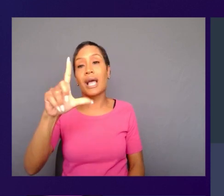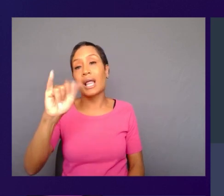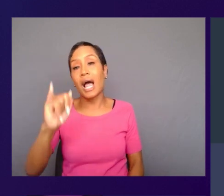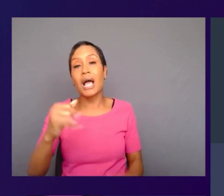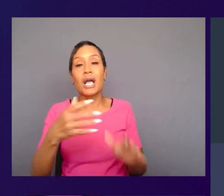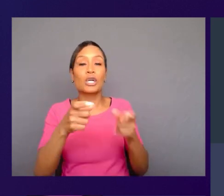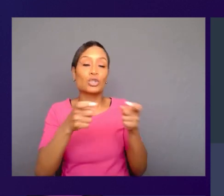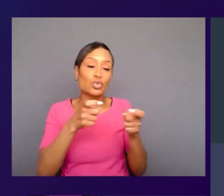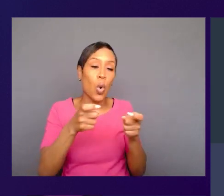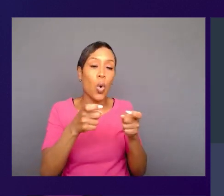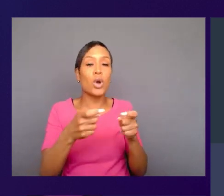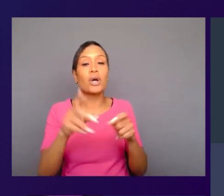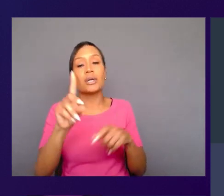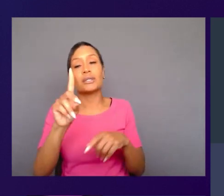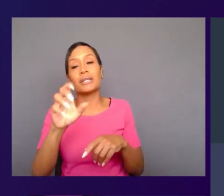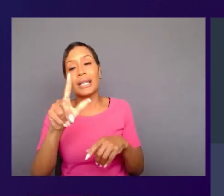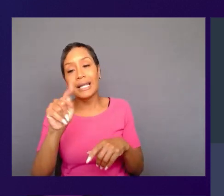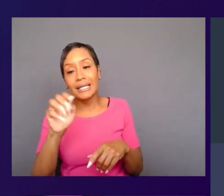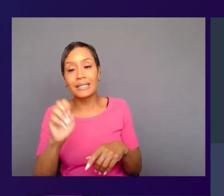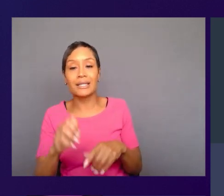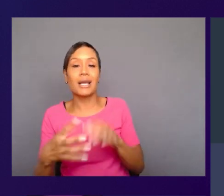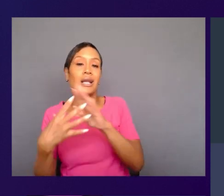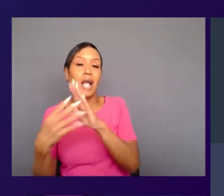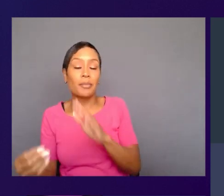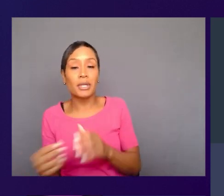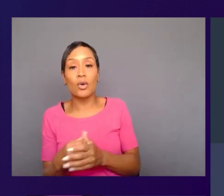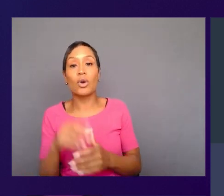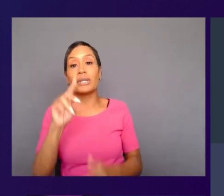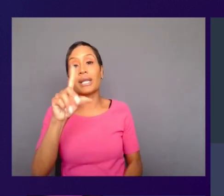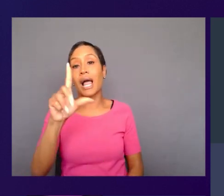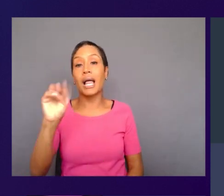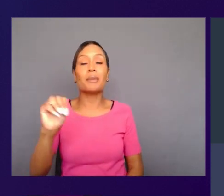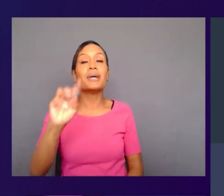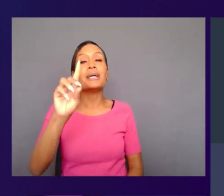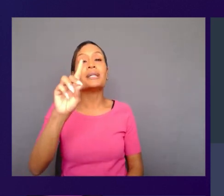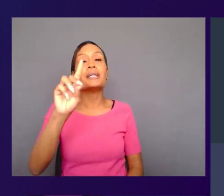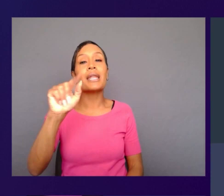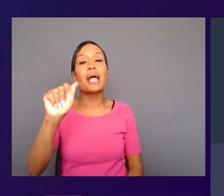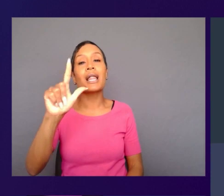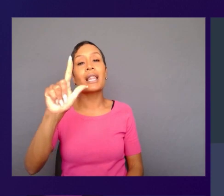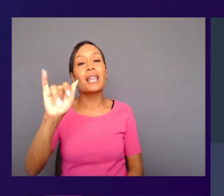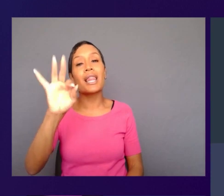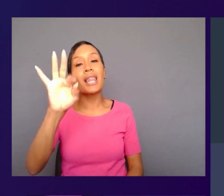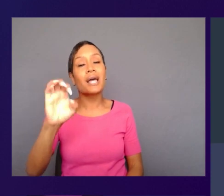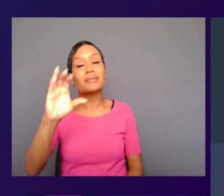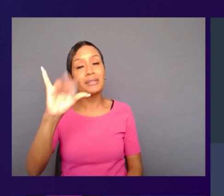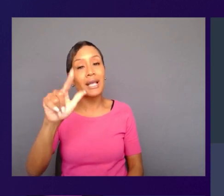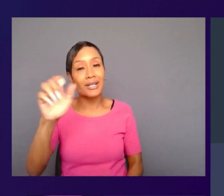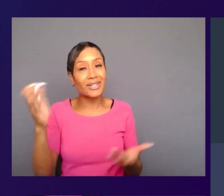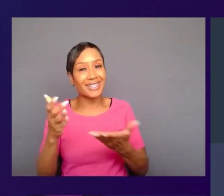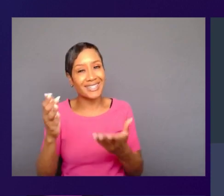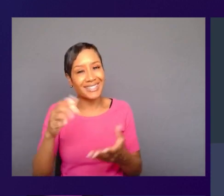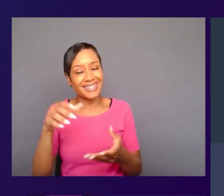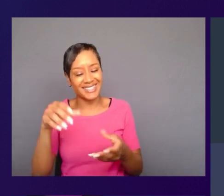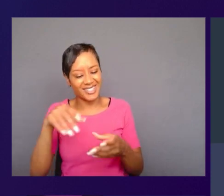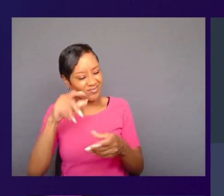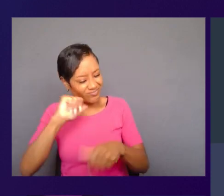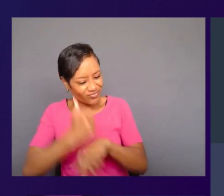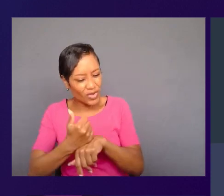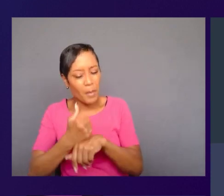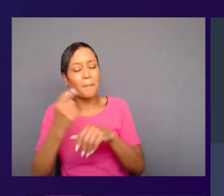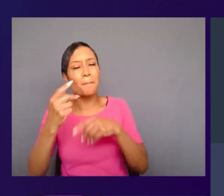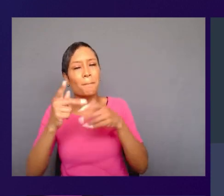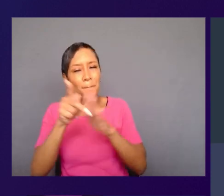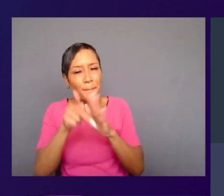But we also offer DLM, Data Lifecycle Manager, here in AWS. It's a free tool that lets you create policies and automate the process